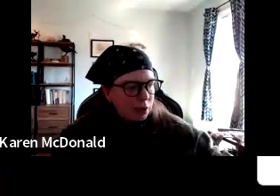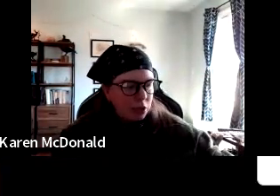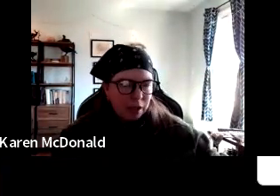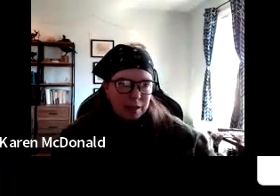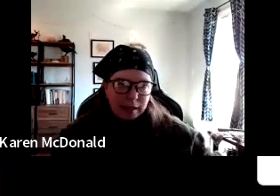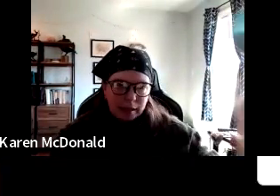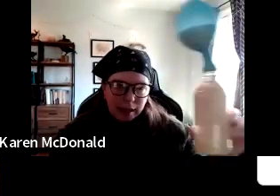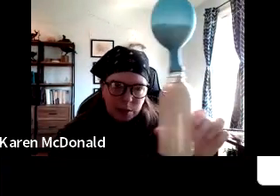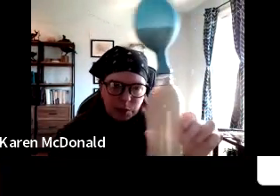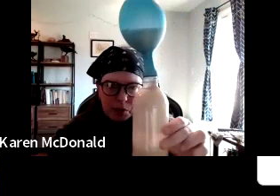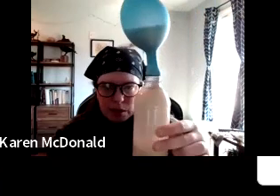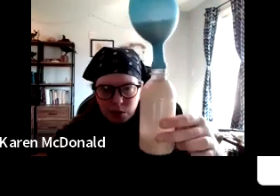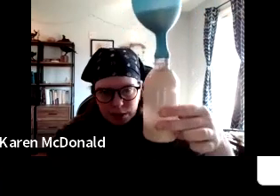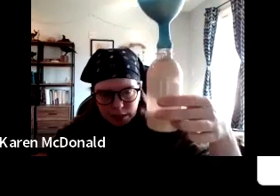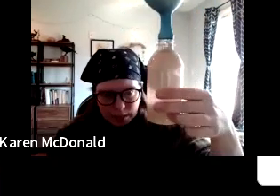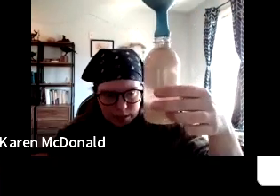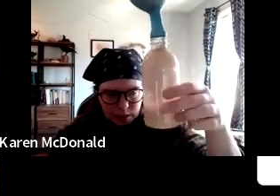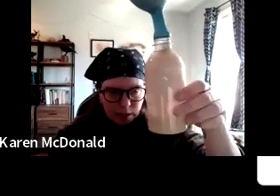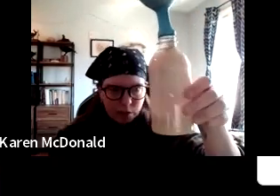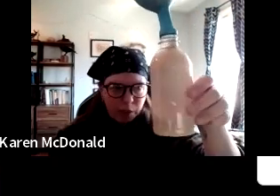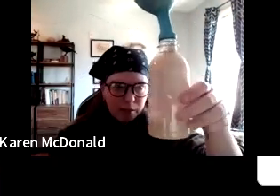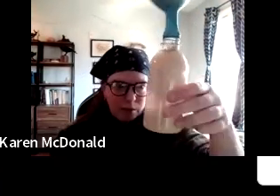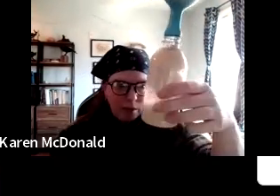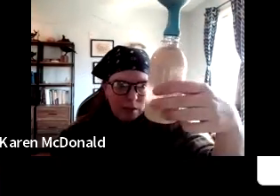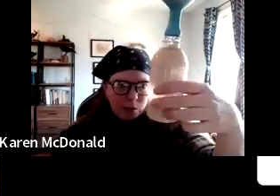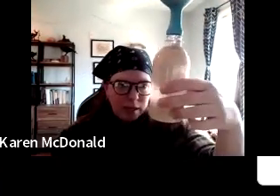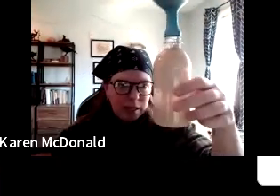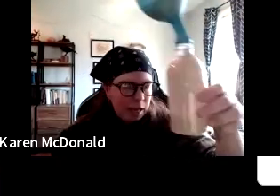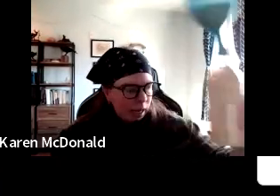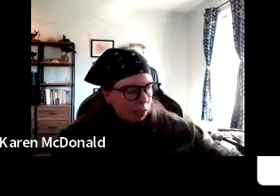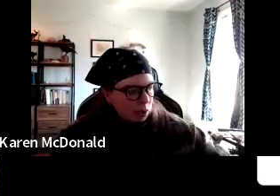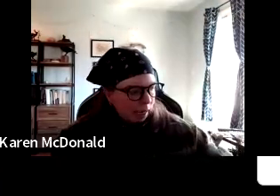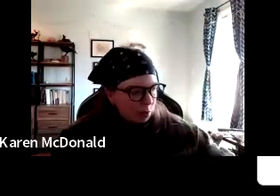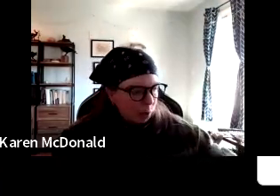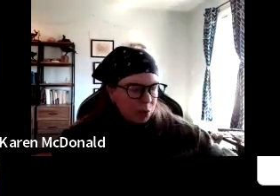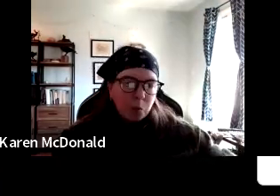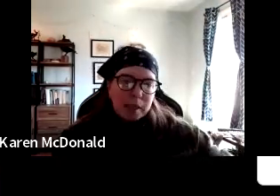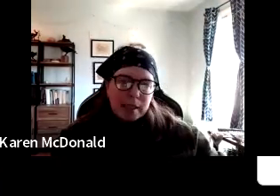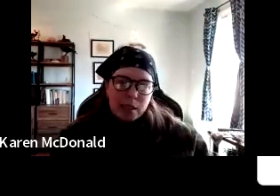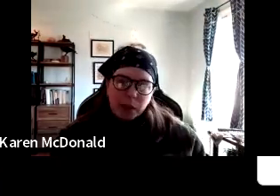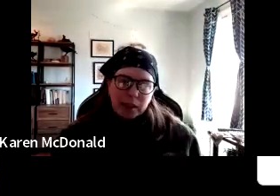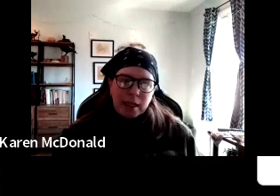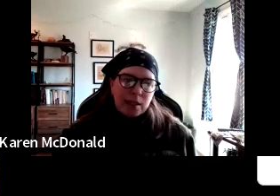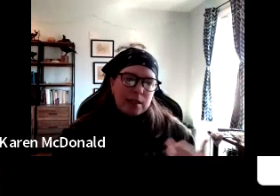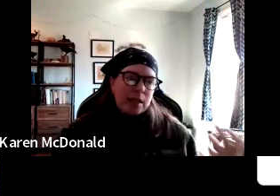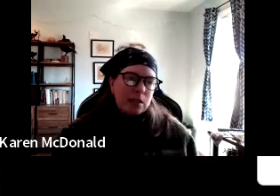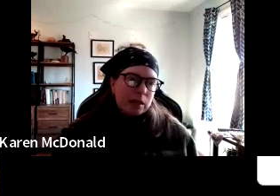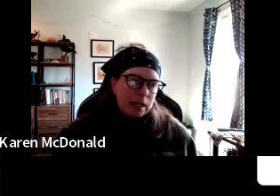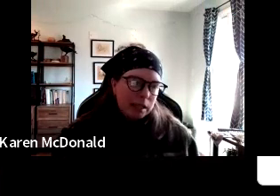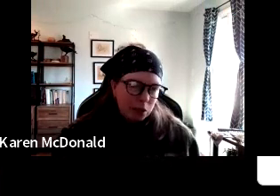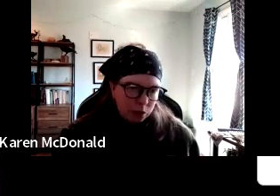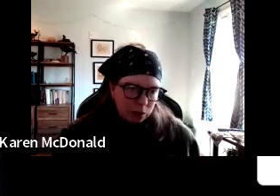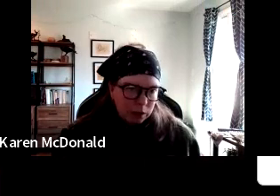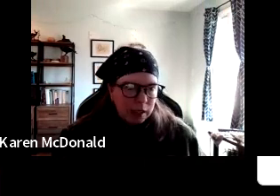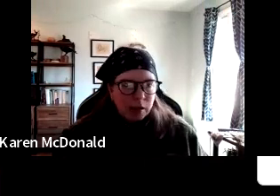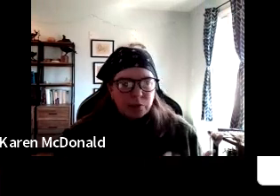bubbles, just like the gas bubbles that you see inside your bottle, right? And those gas bubbles are released by the yeast as they're